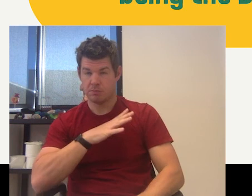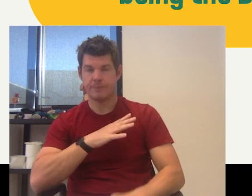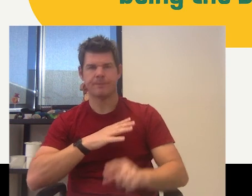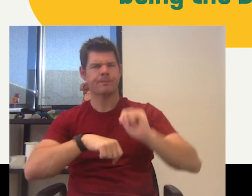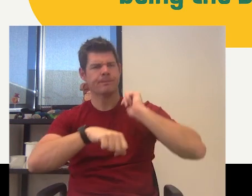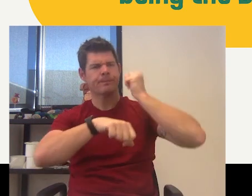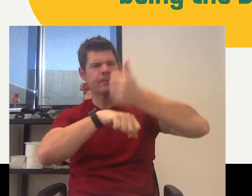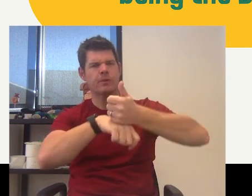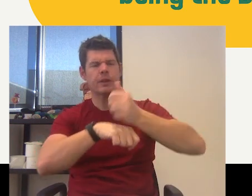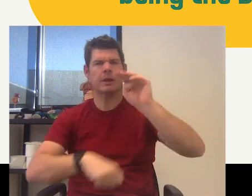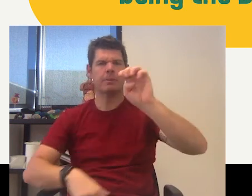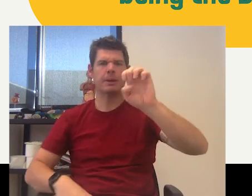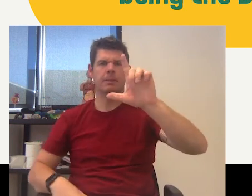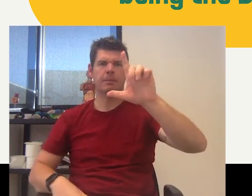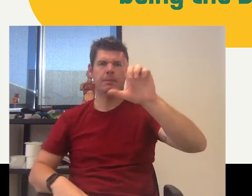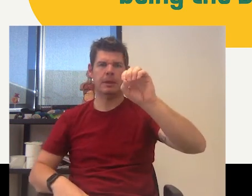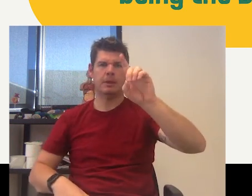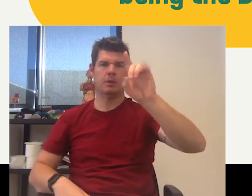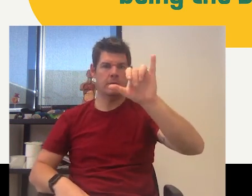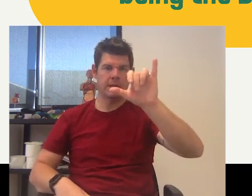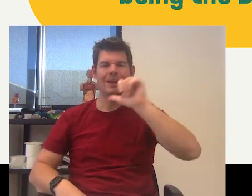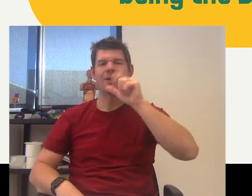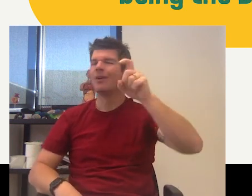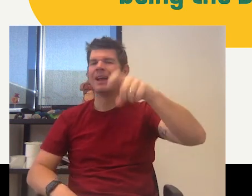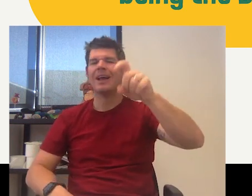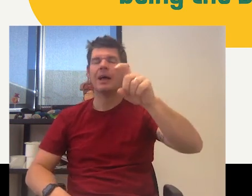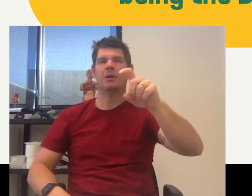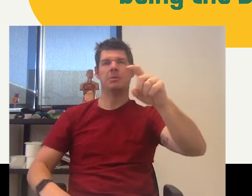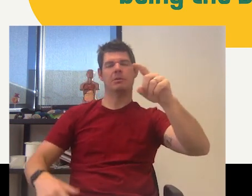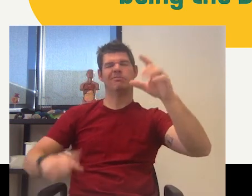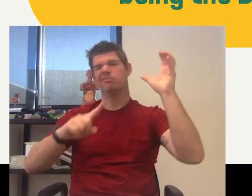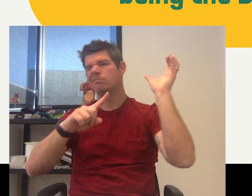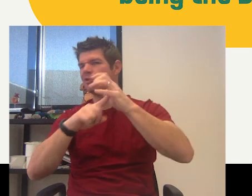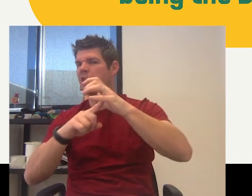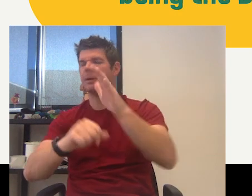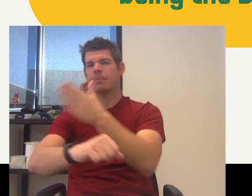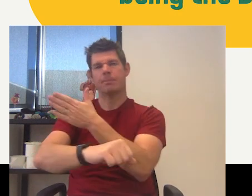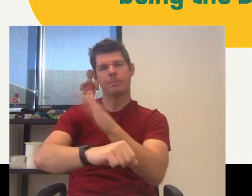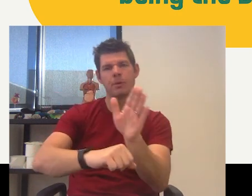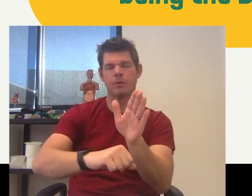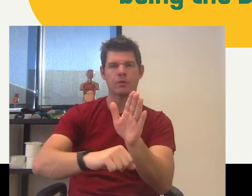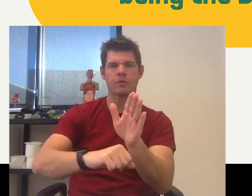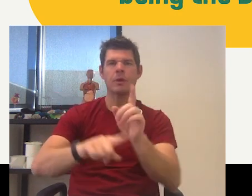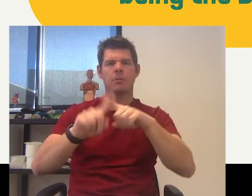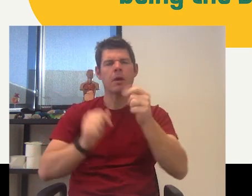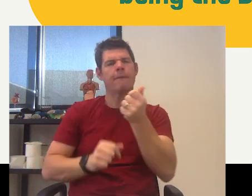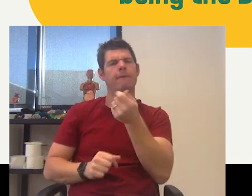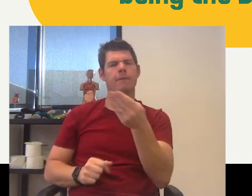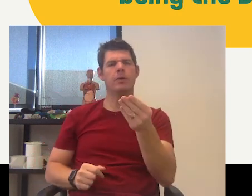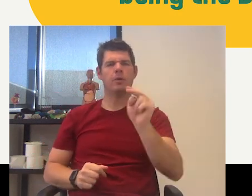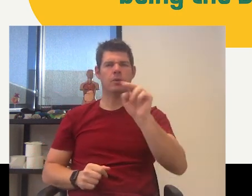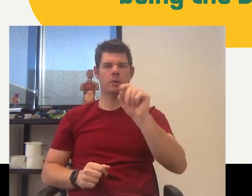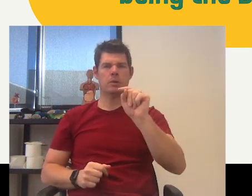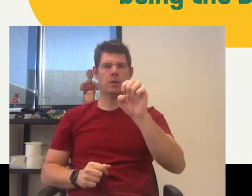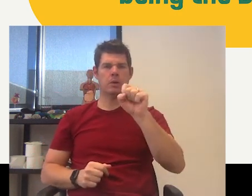to create a melody. And it doesn't have to be a good tune or anything, just a melody where you put a couple of notes together